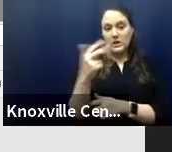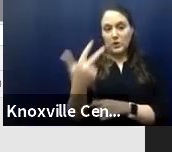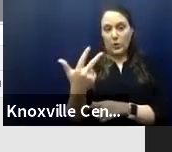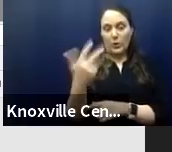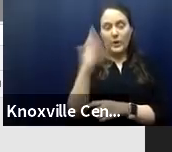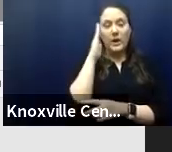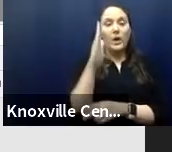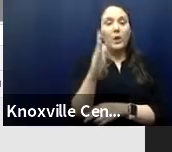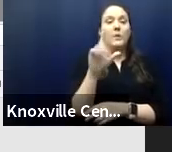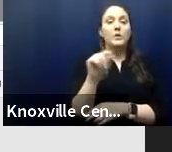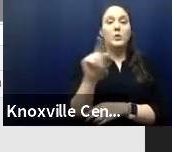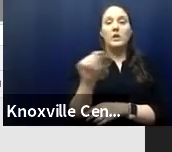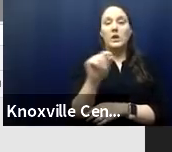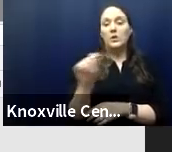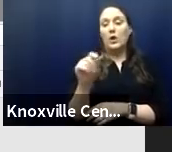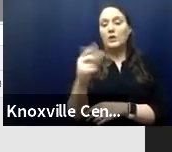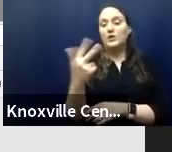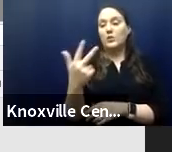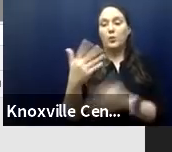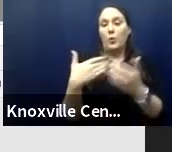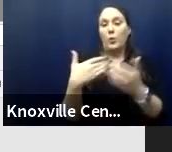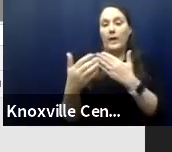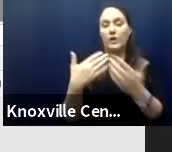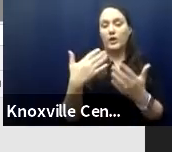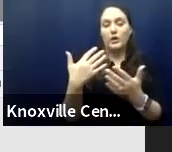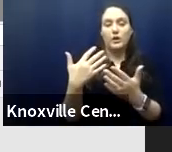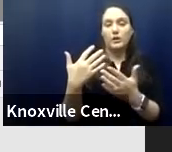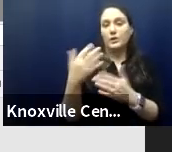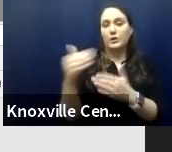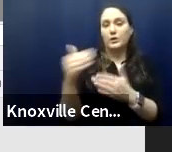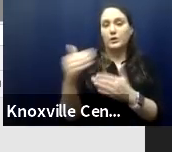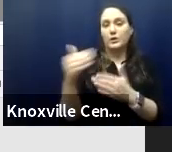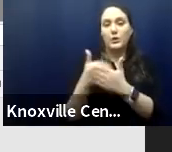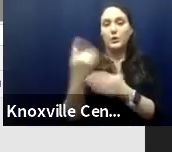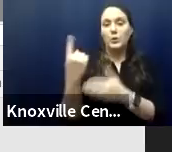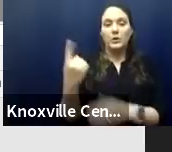2020- whatever the new regulation next one is.